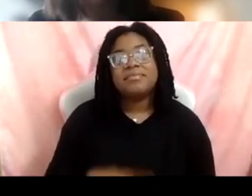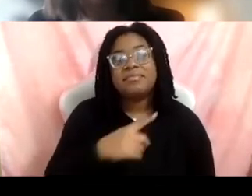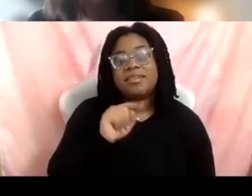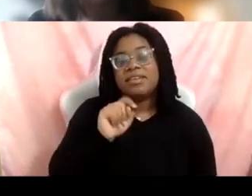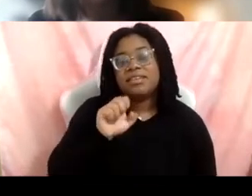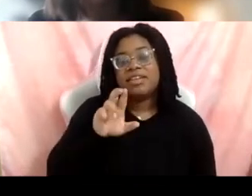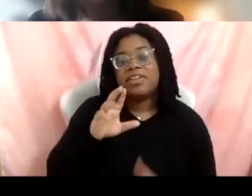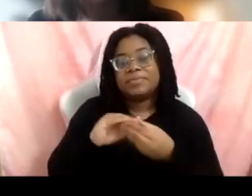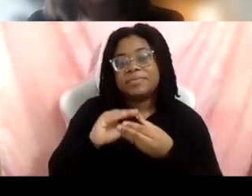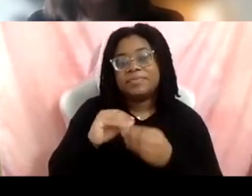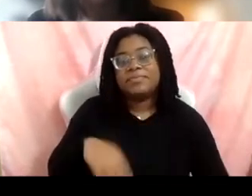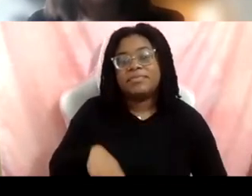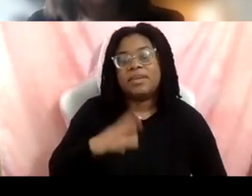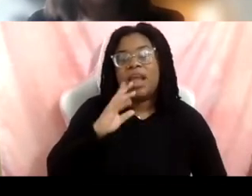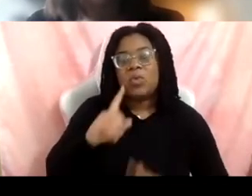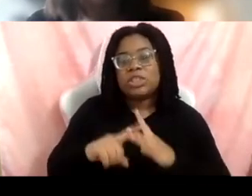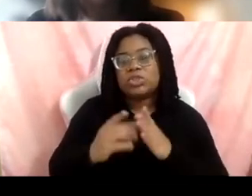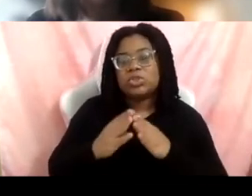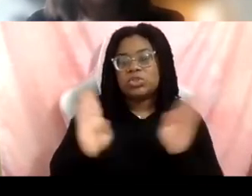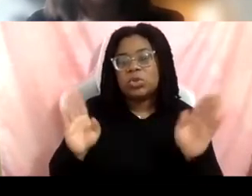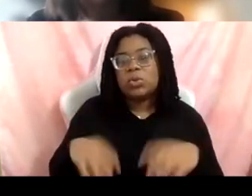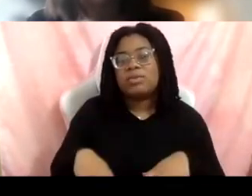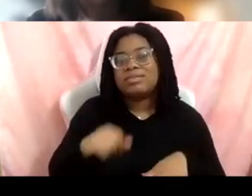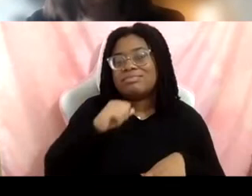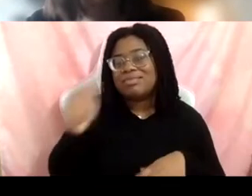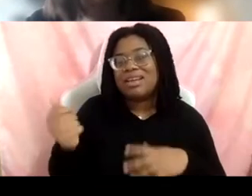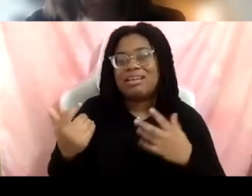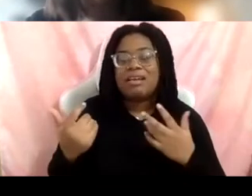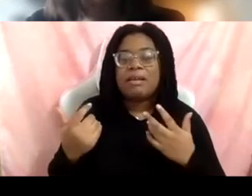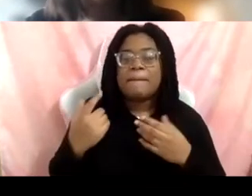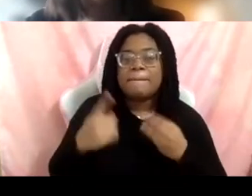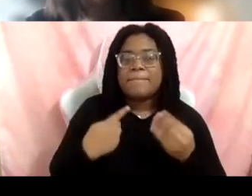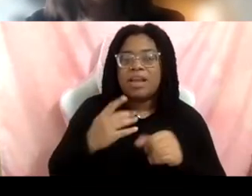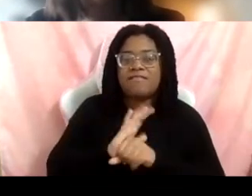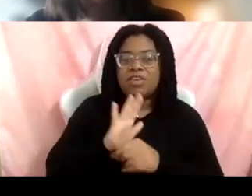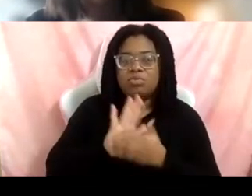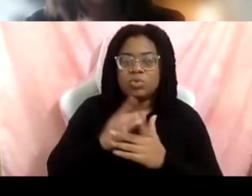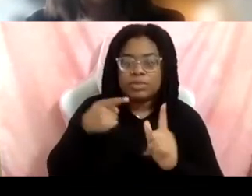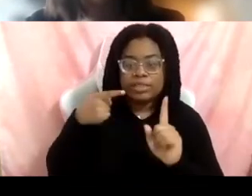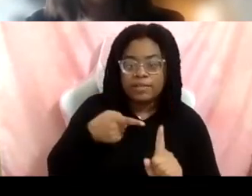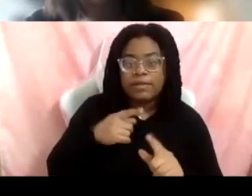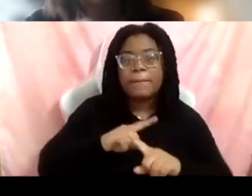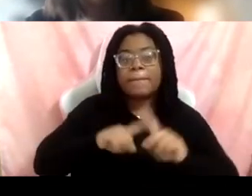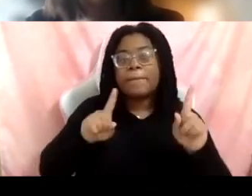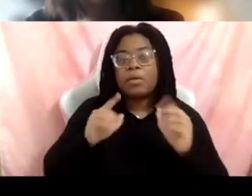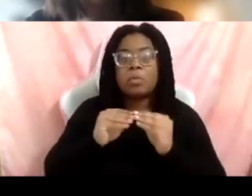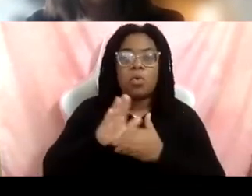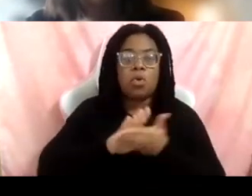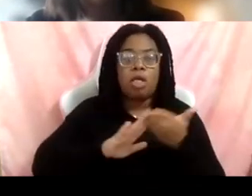Sure. I'll start off with kind of a general thing. It's not as much film school specific, but more